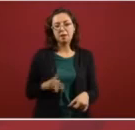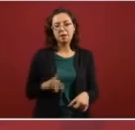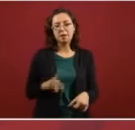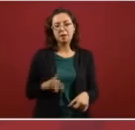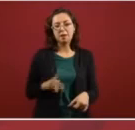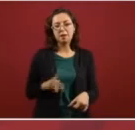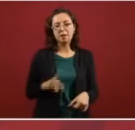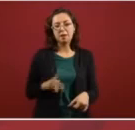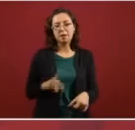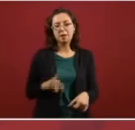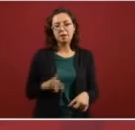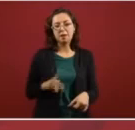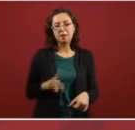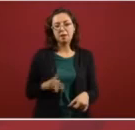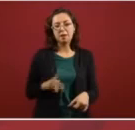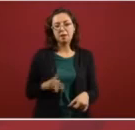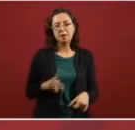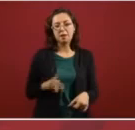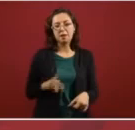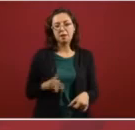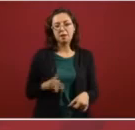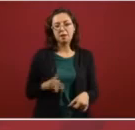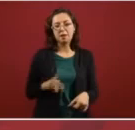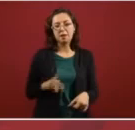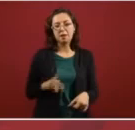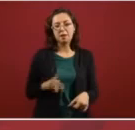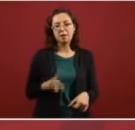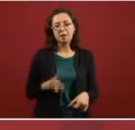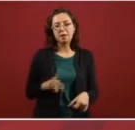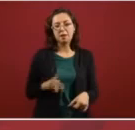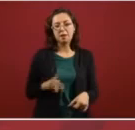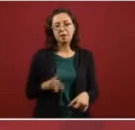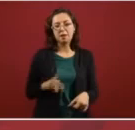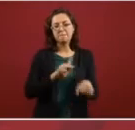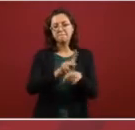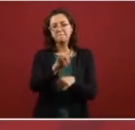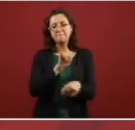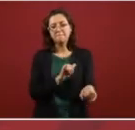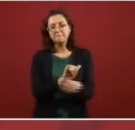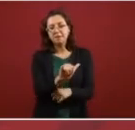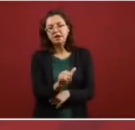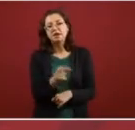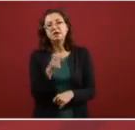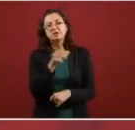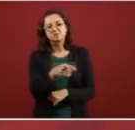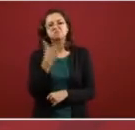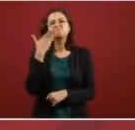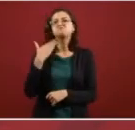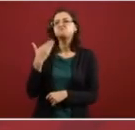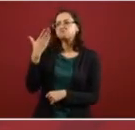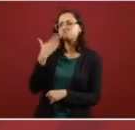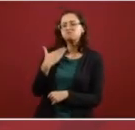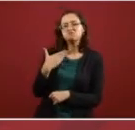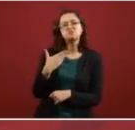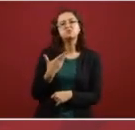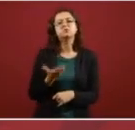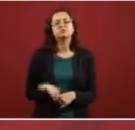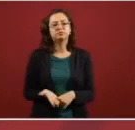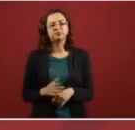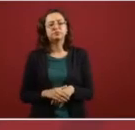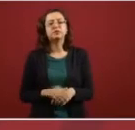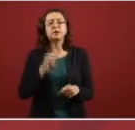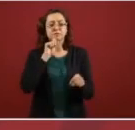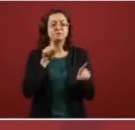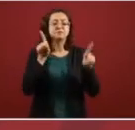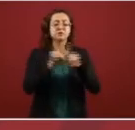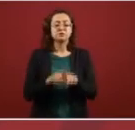I spoke to the concierge there that spoke to me. Nos ayudó mucho el presidente electo de